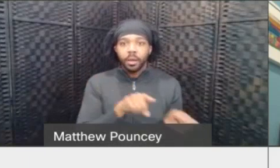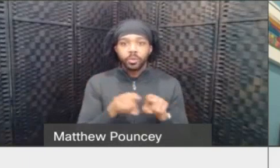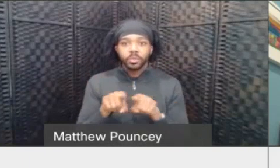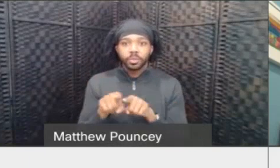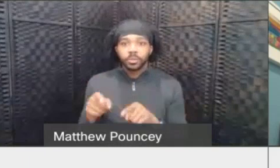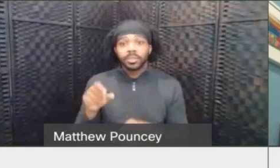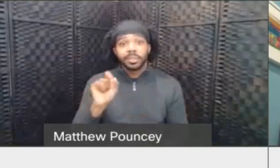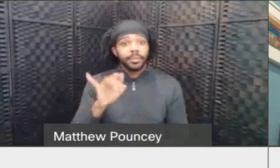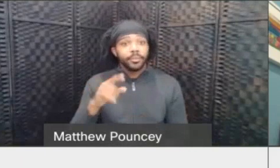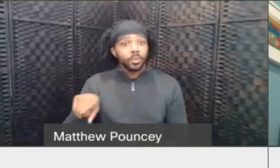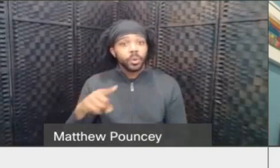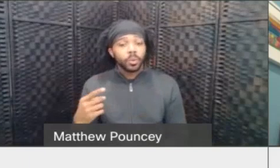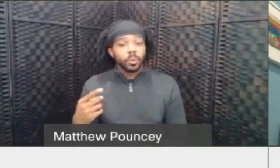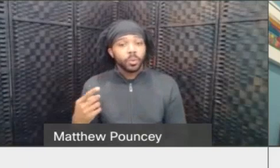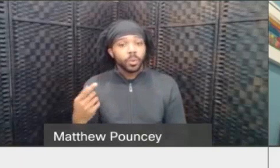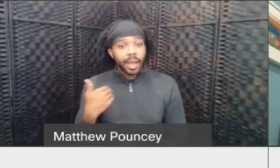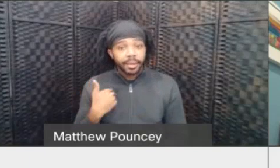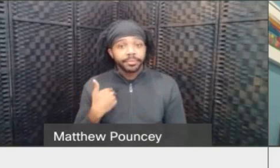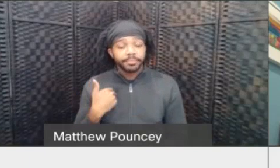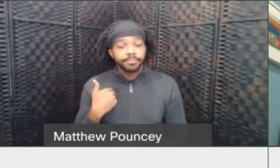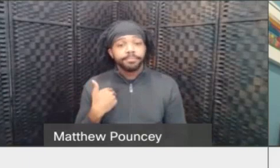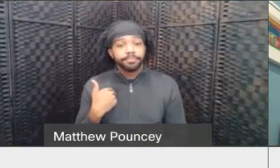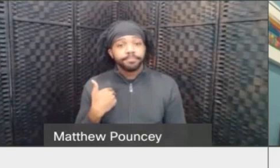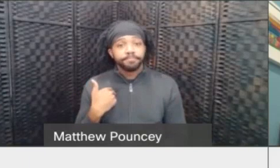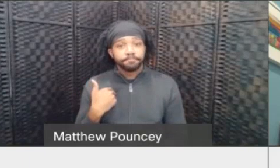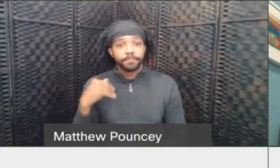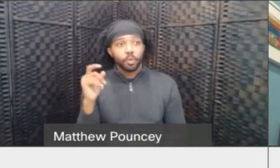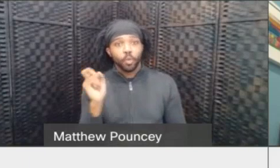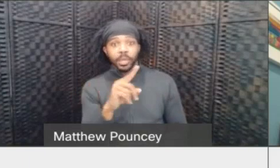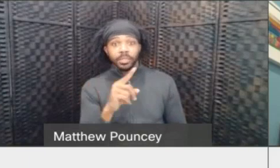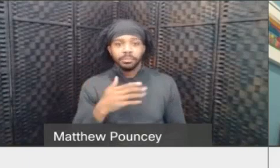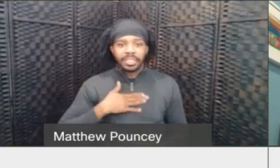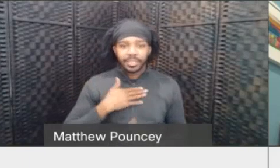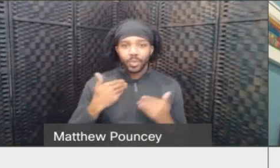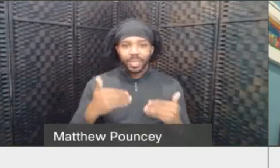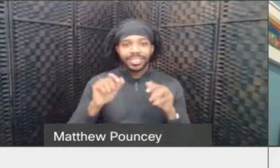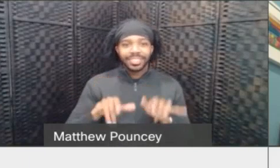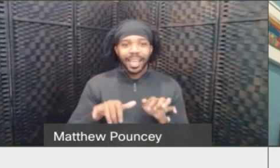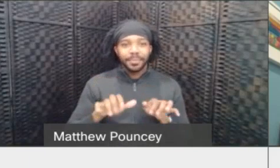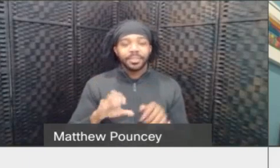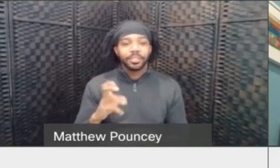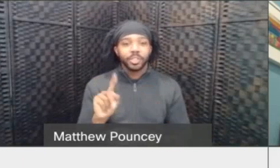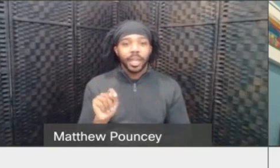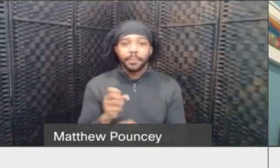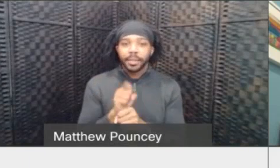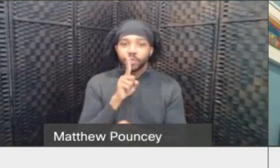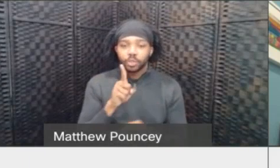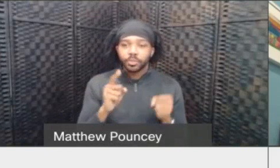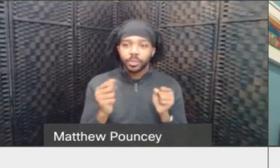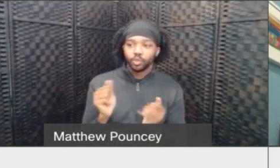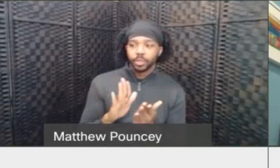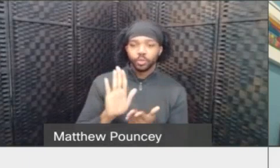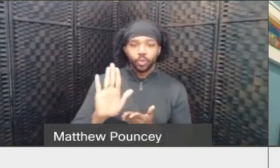if people have questions, please type them in the chat and make sure that you address your